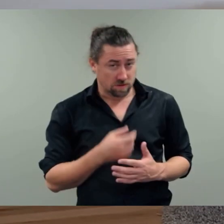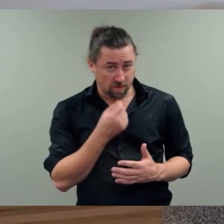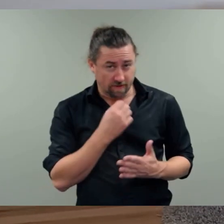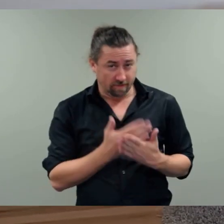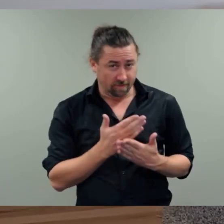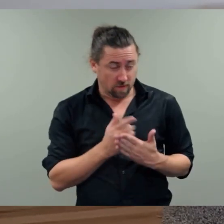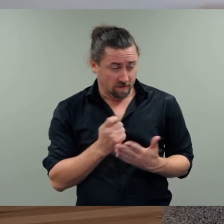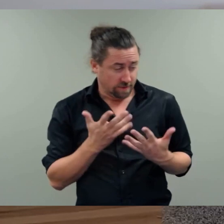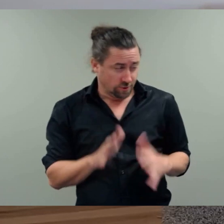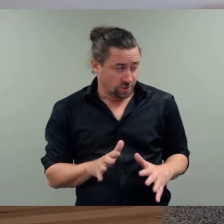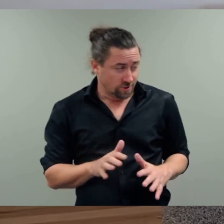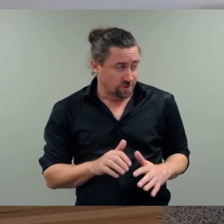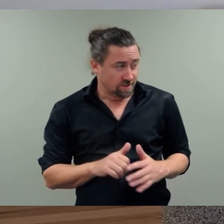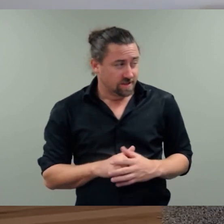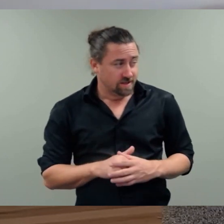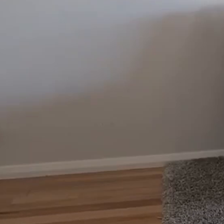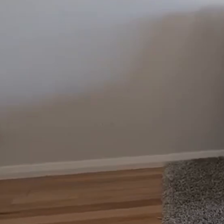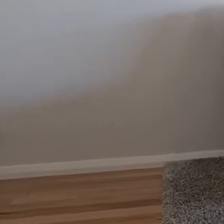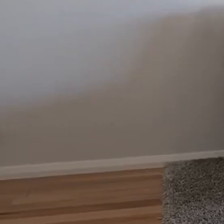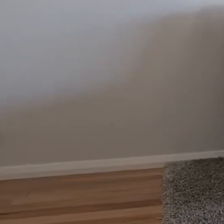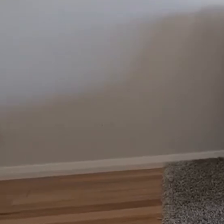We've got another few reps to go.